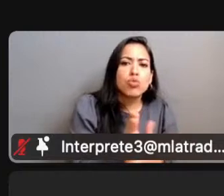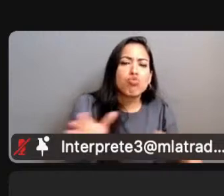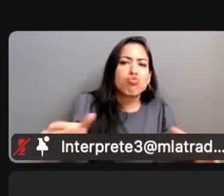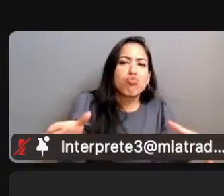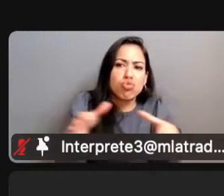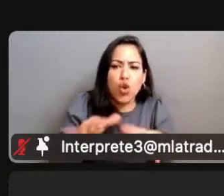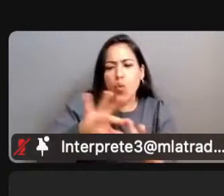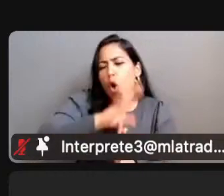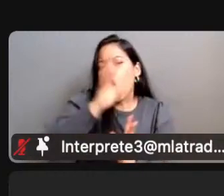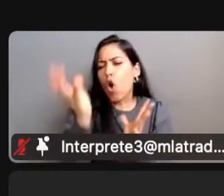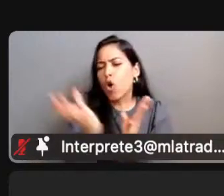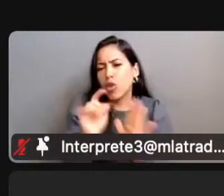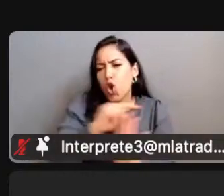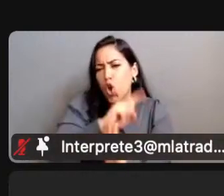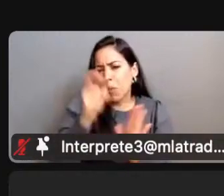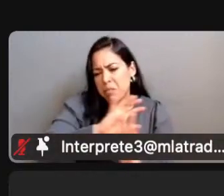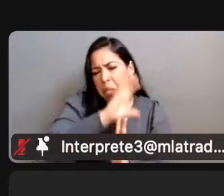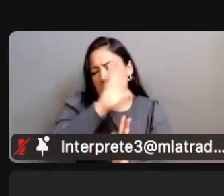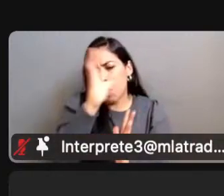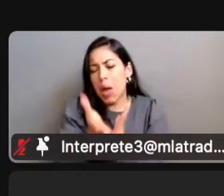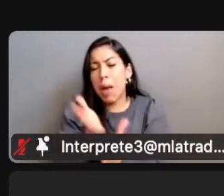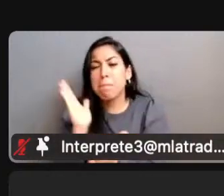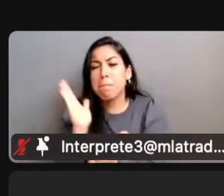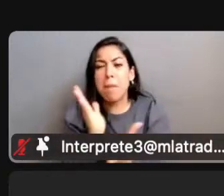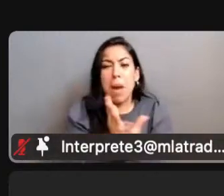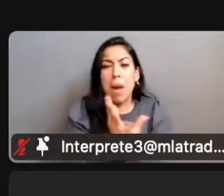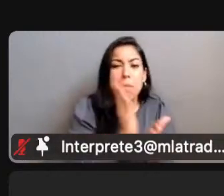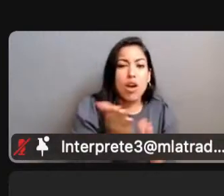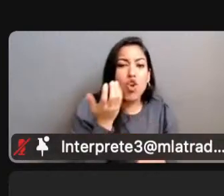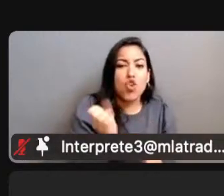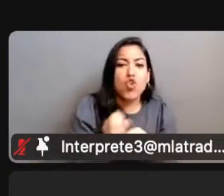in the world at the global level,